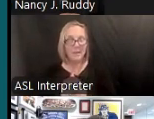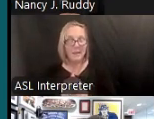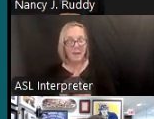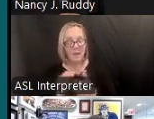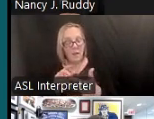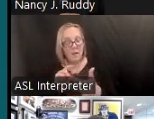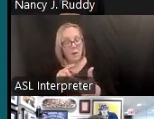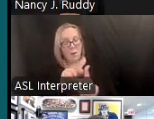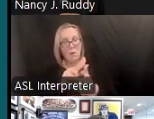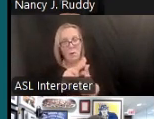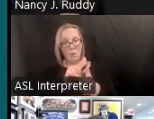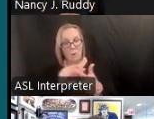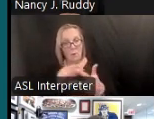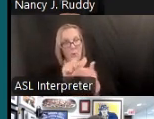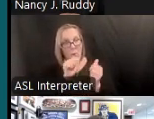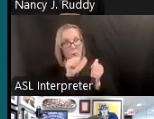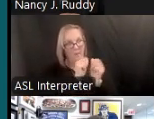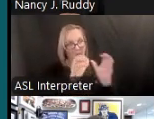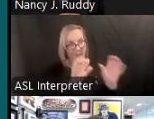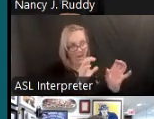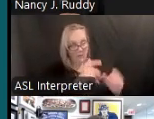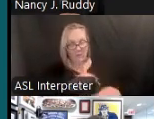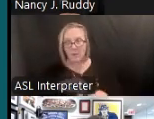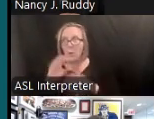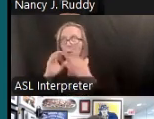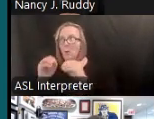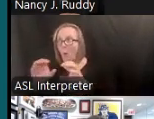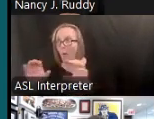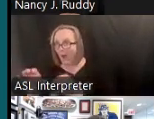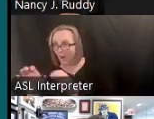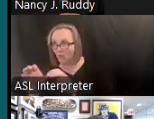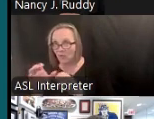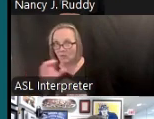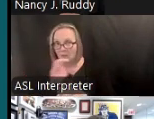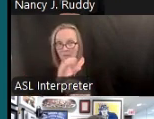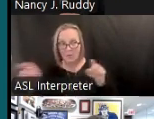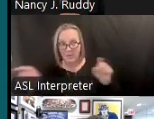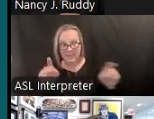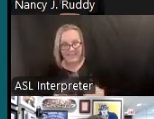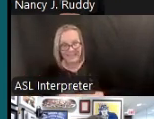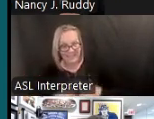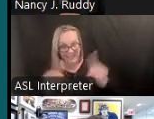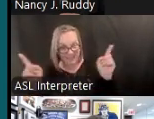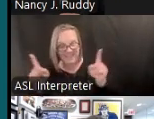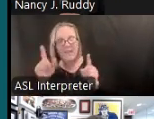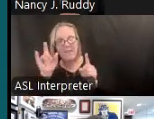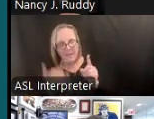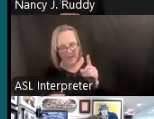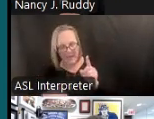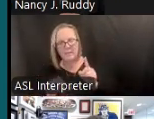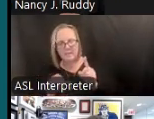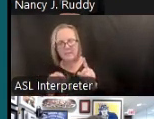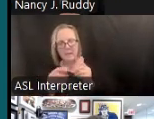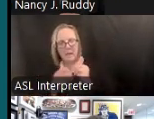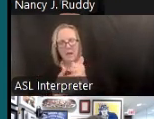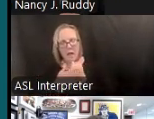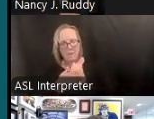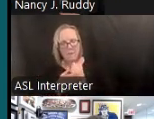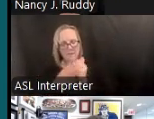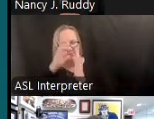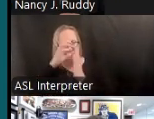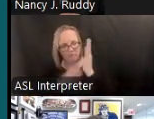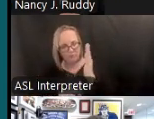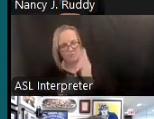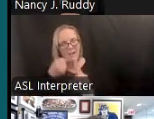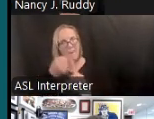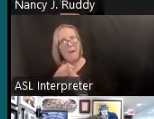the with action condition and the no action condition will serve as the basis for the impact analyses presented in